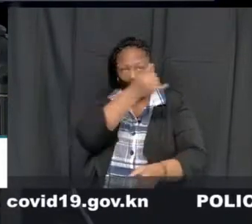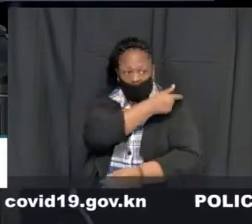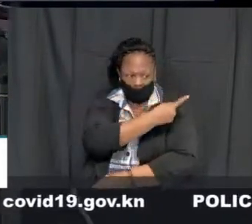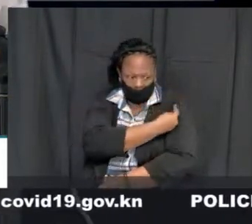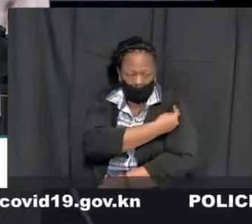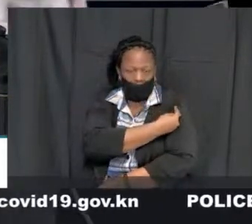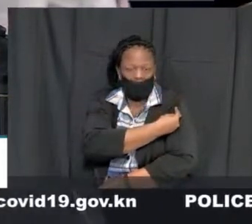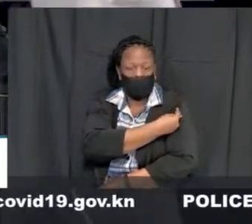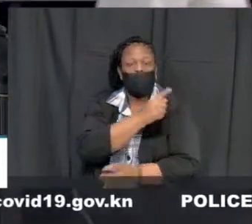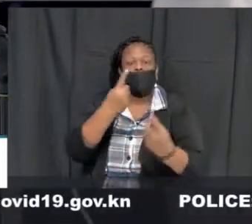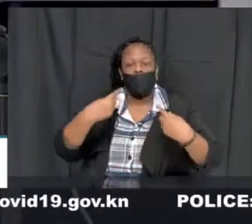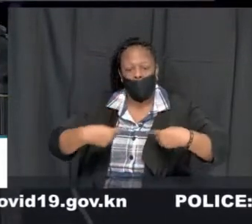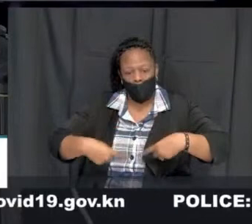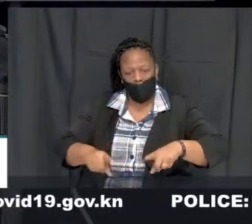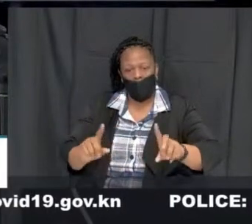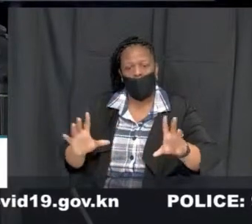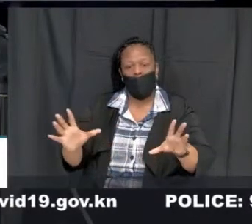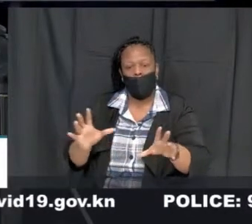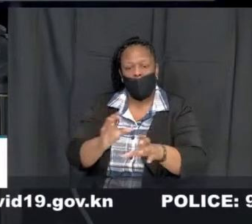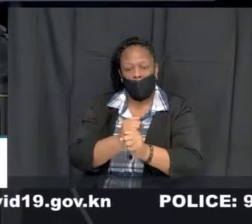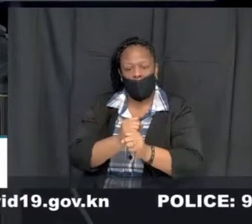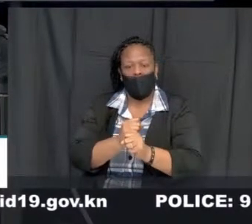Mm-hmm.